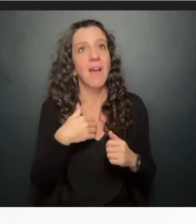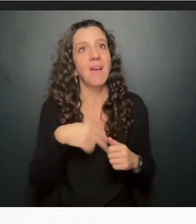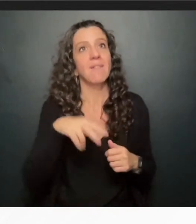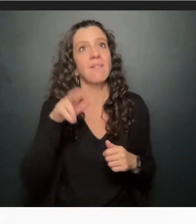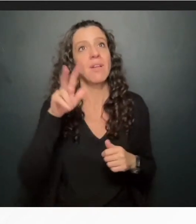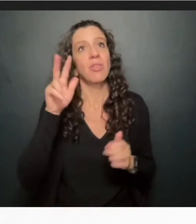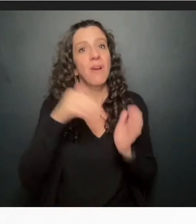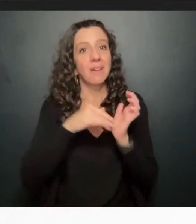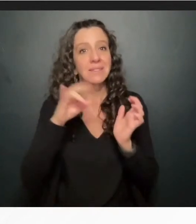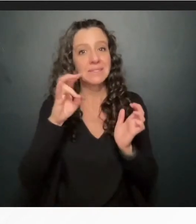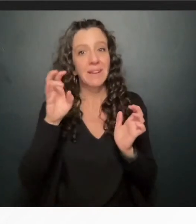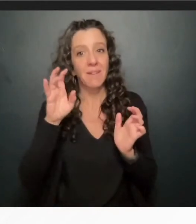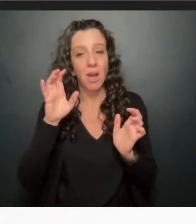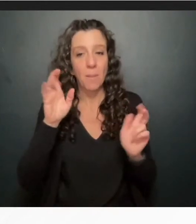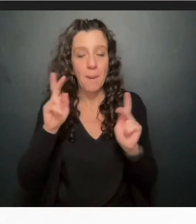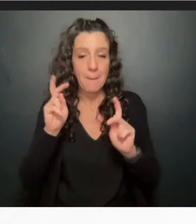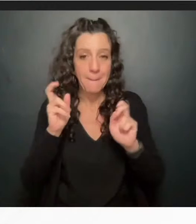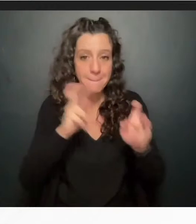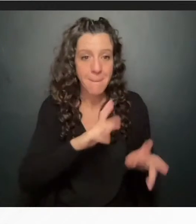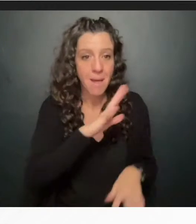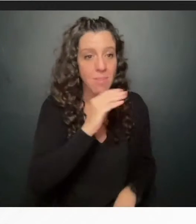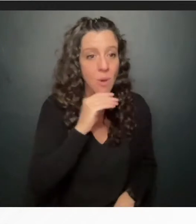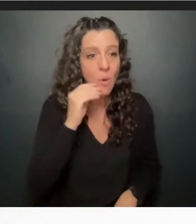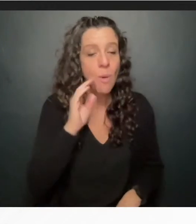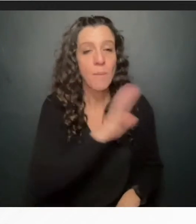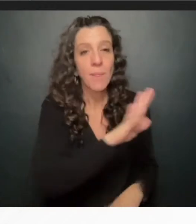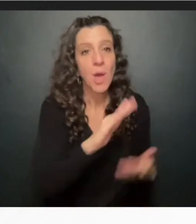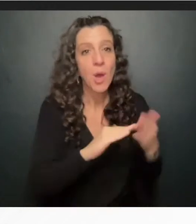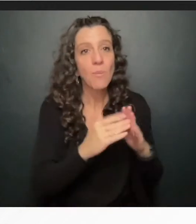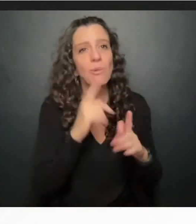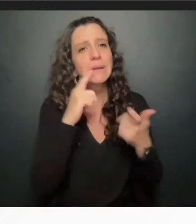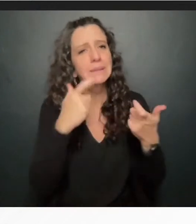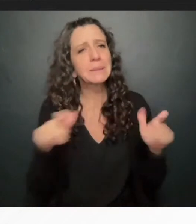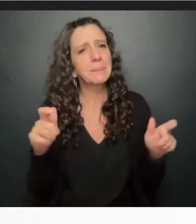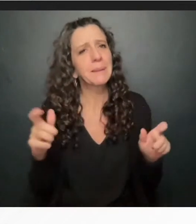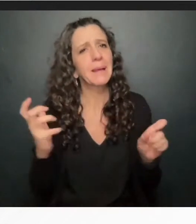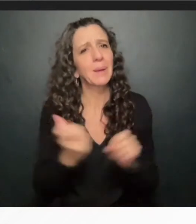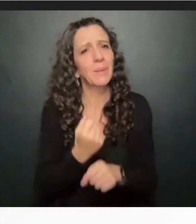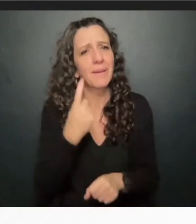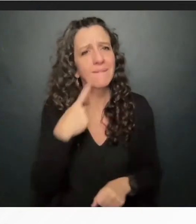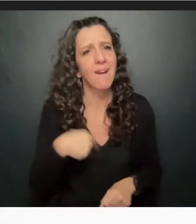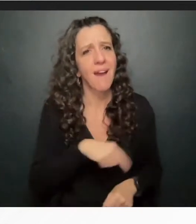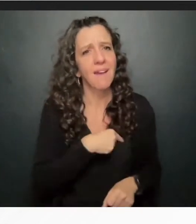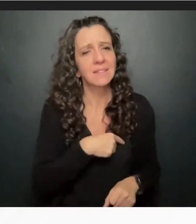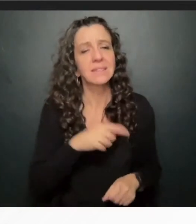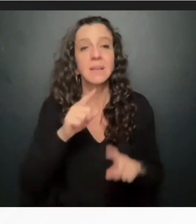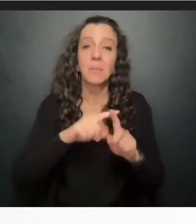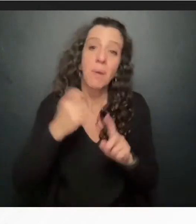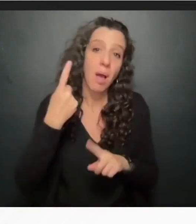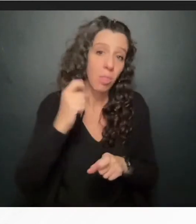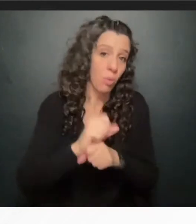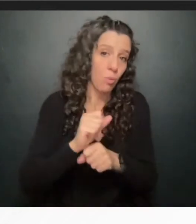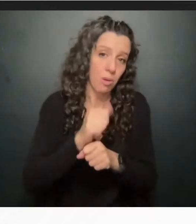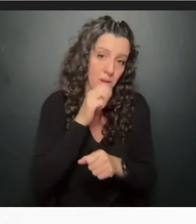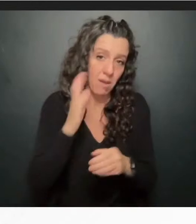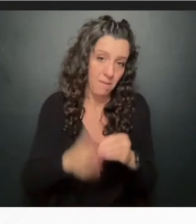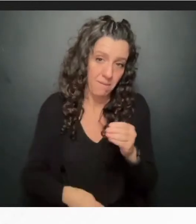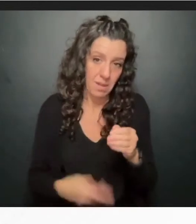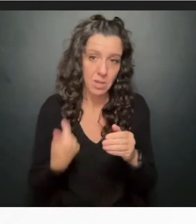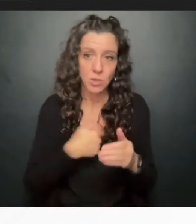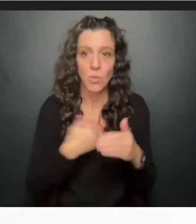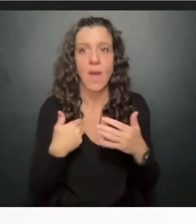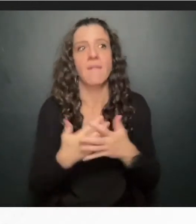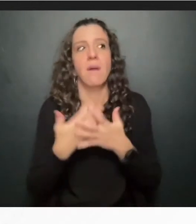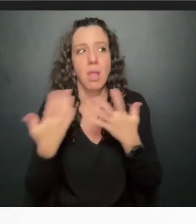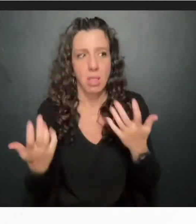residents back into their homes and their communities is a big win. However, the work is not done, and we have a lot of work ahead